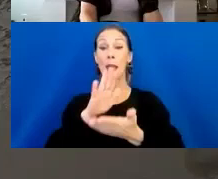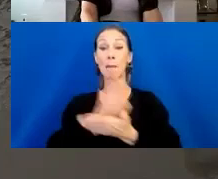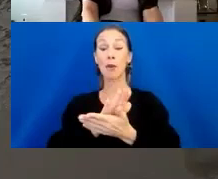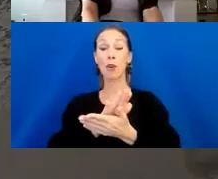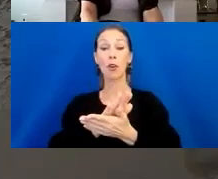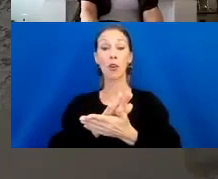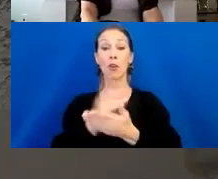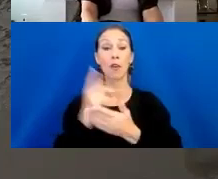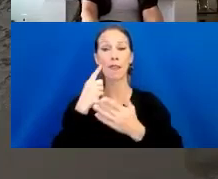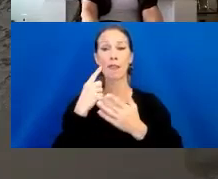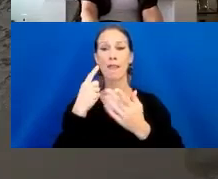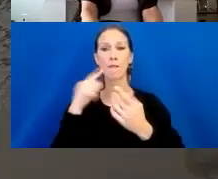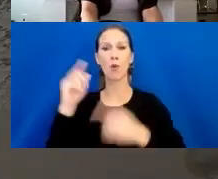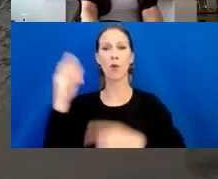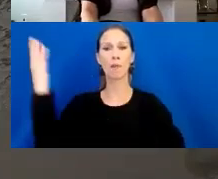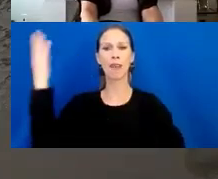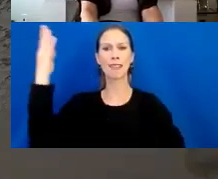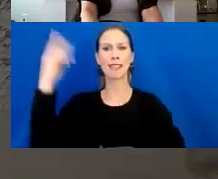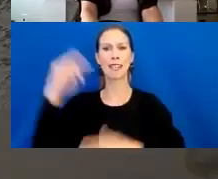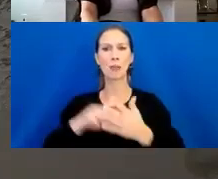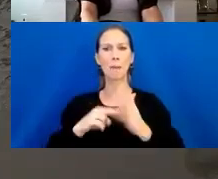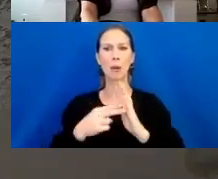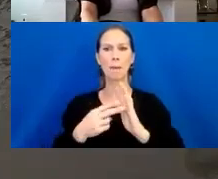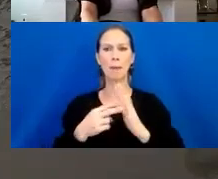purposes. But if you are in the